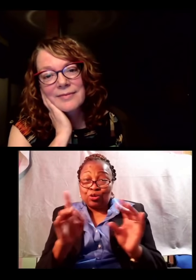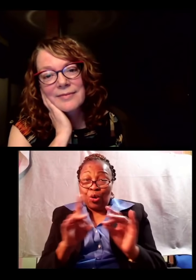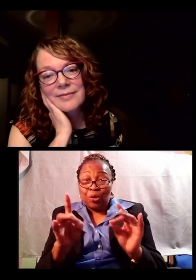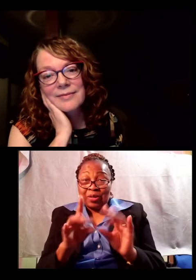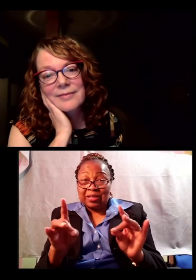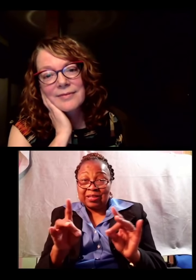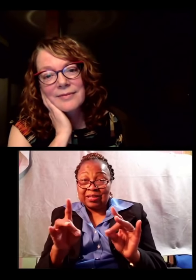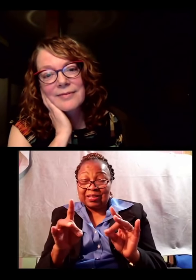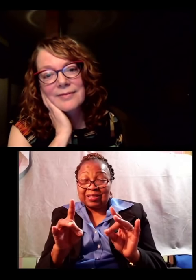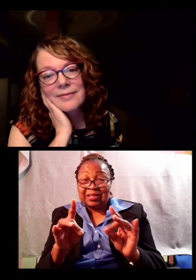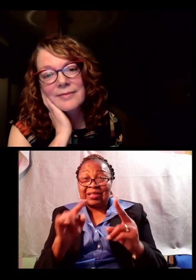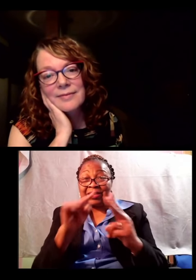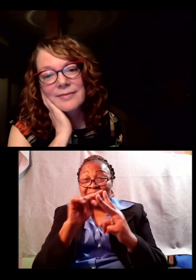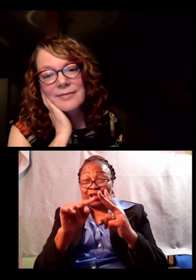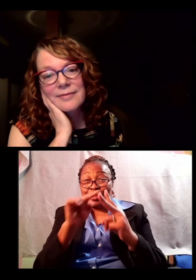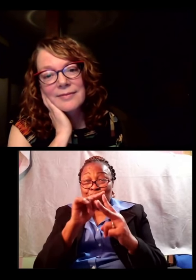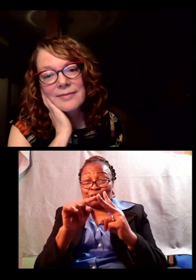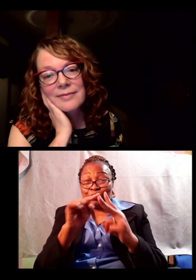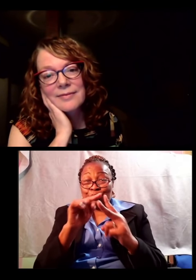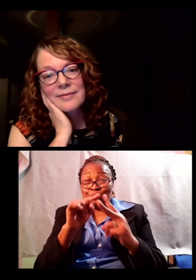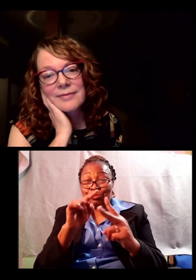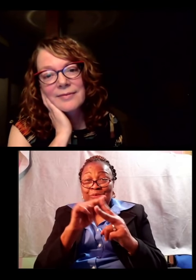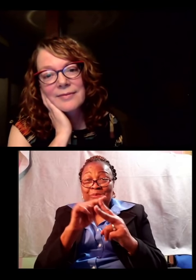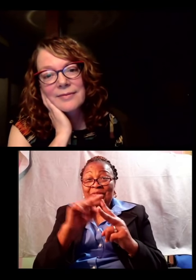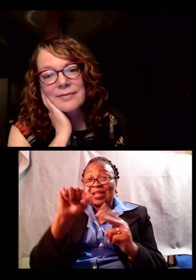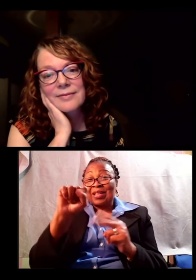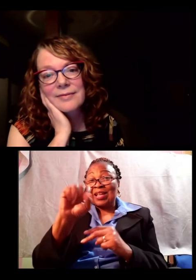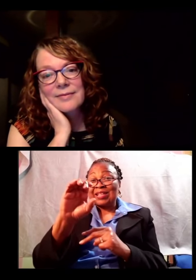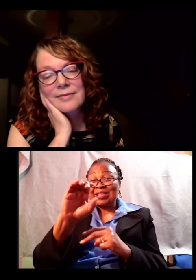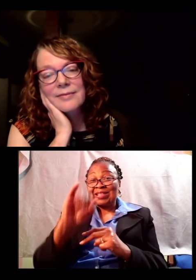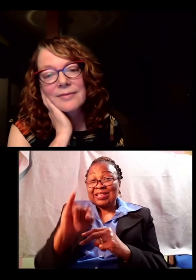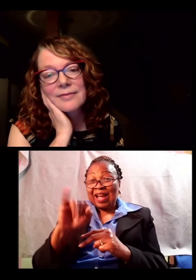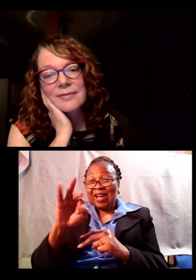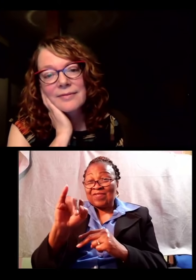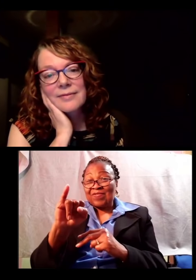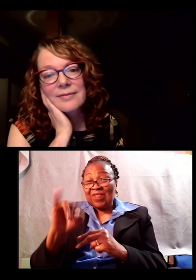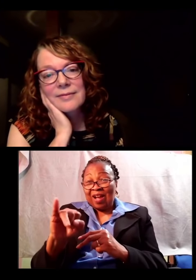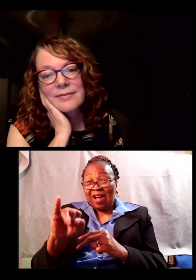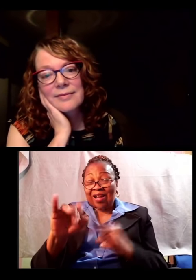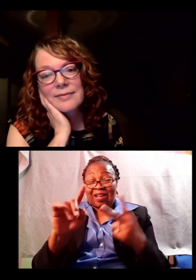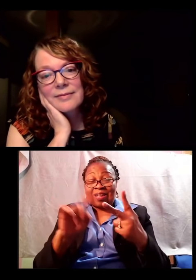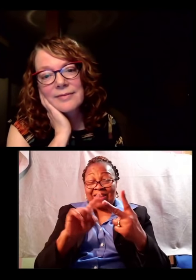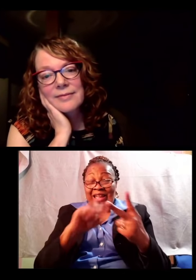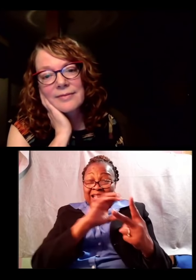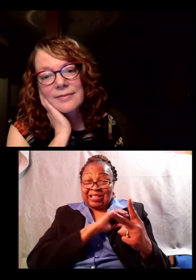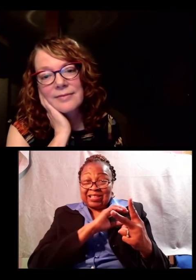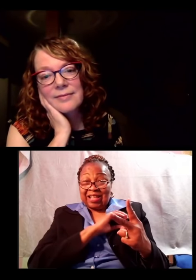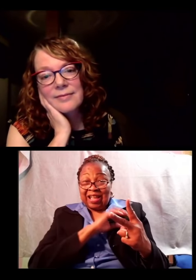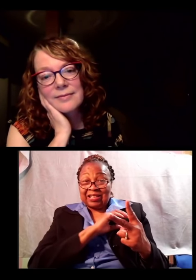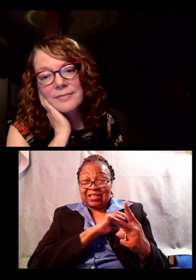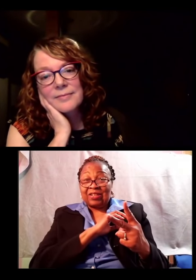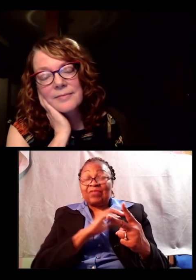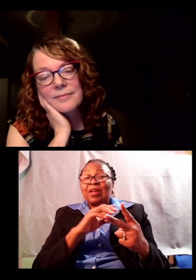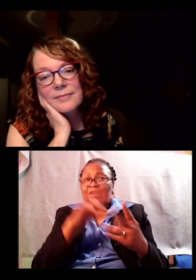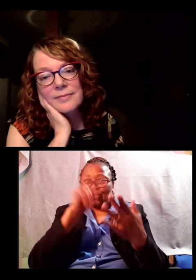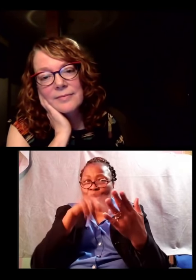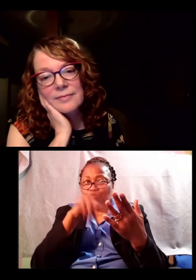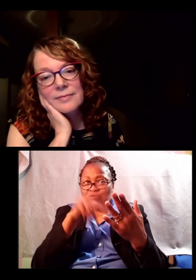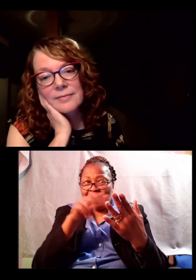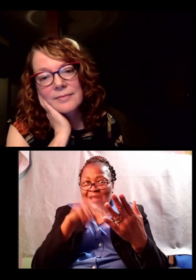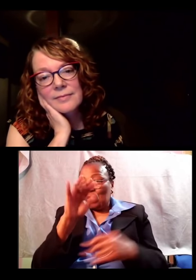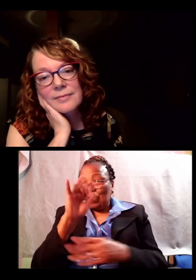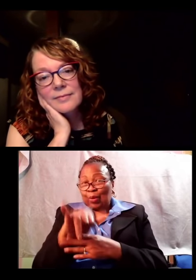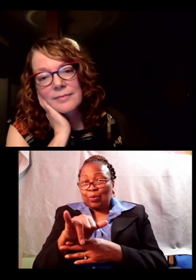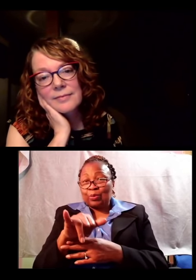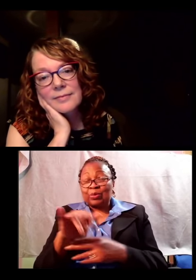had a large number of those, which I went through pretty quickly. And a third kind of book, which